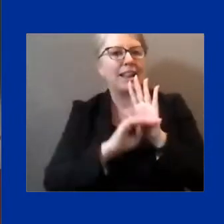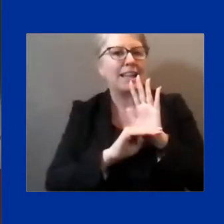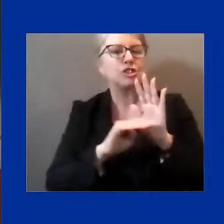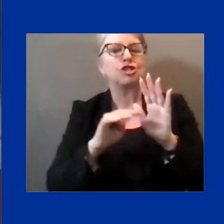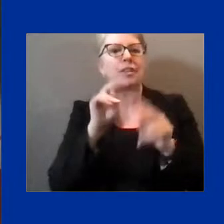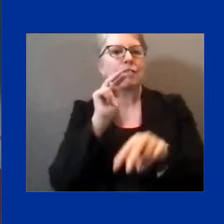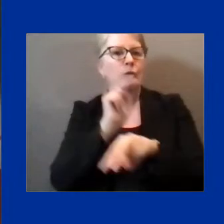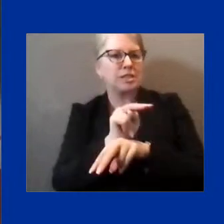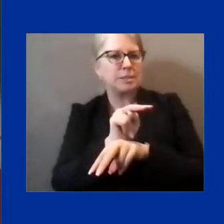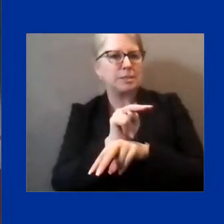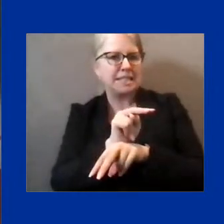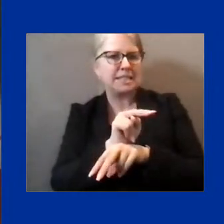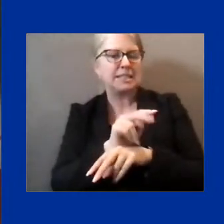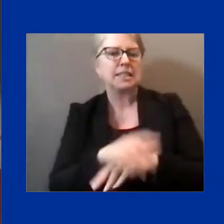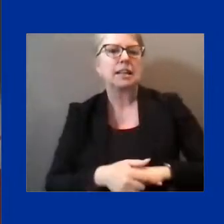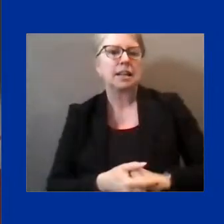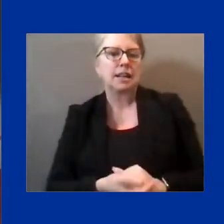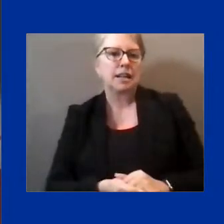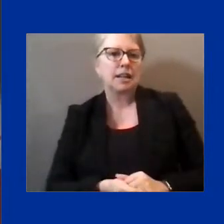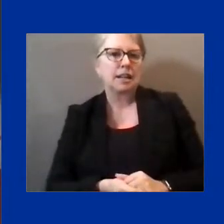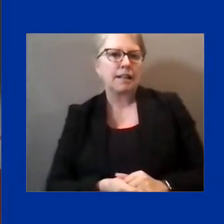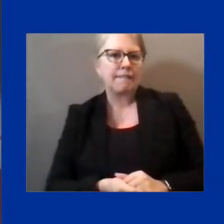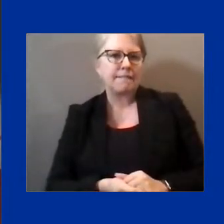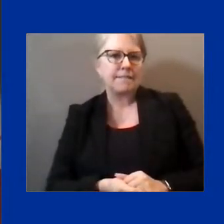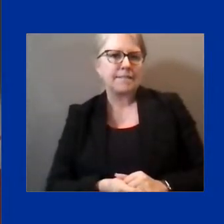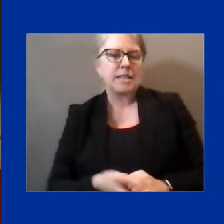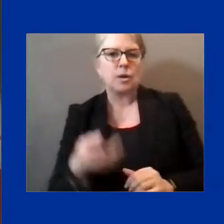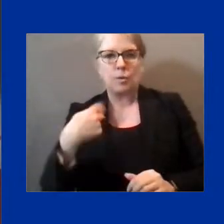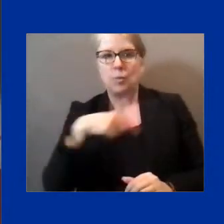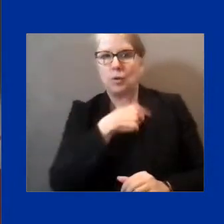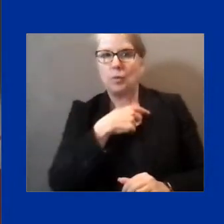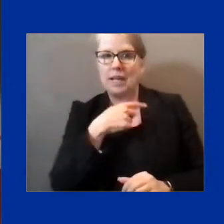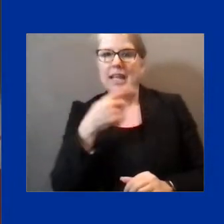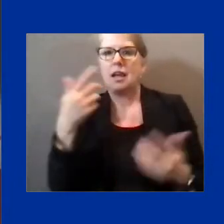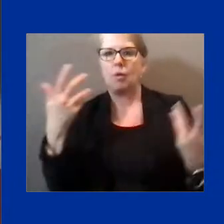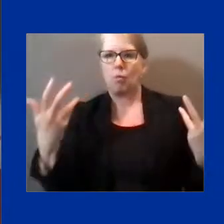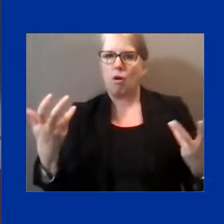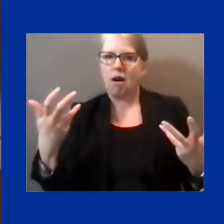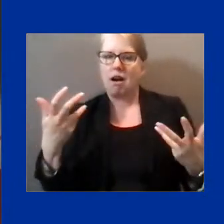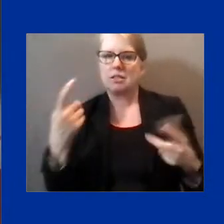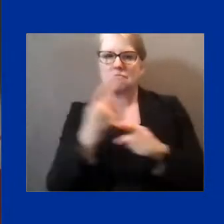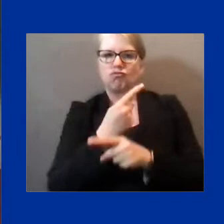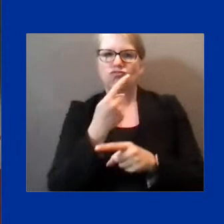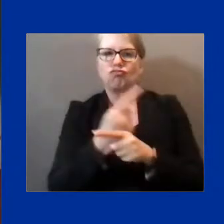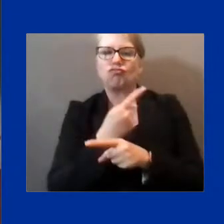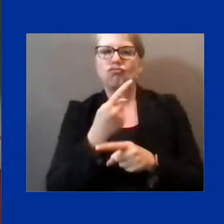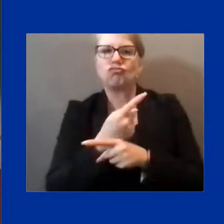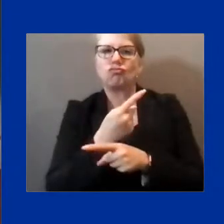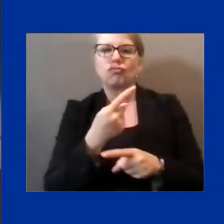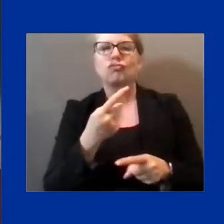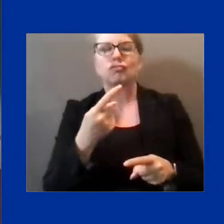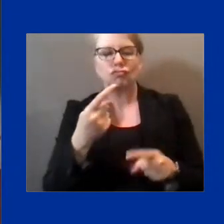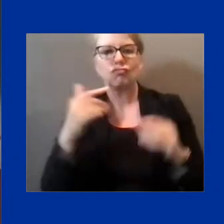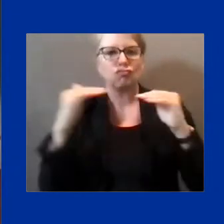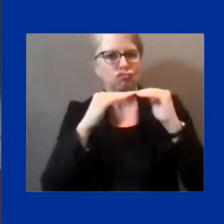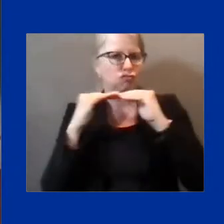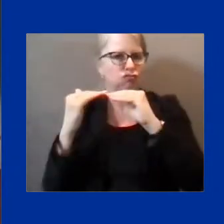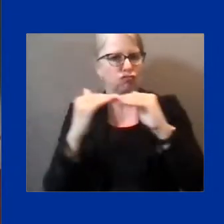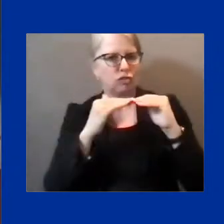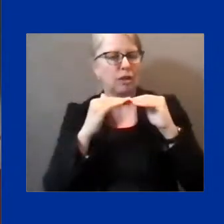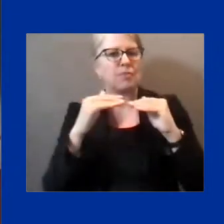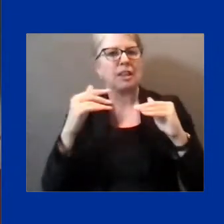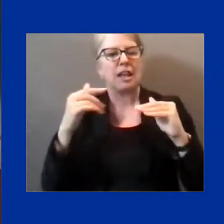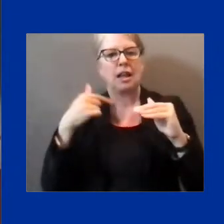the equation. We want democracy, and we believe that enforcement,